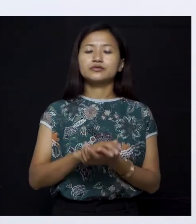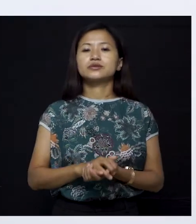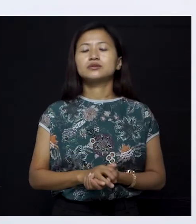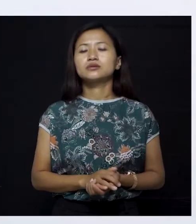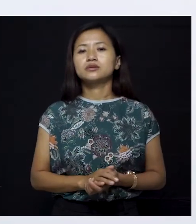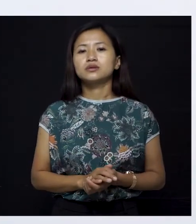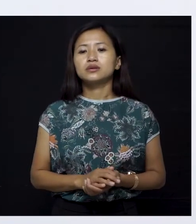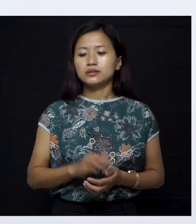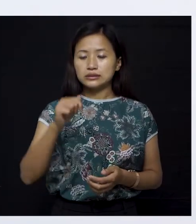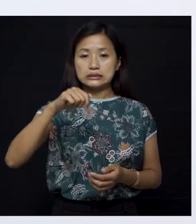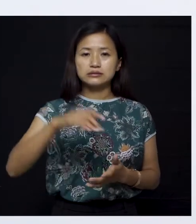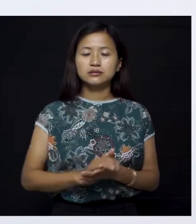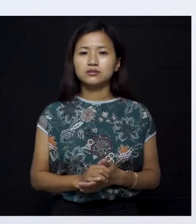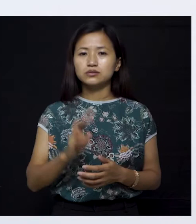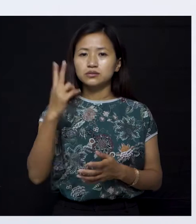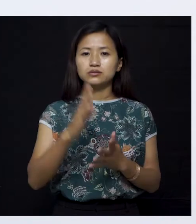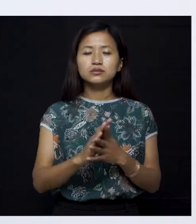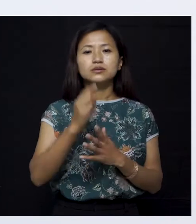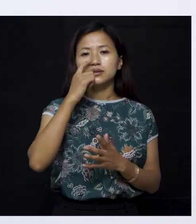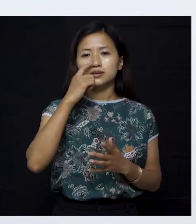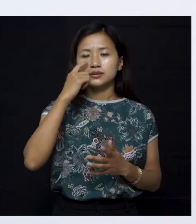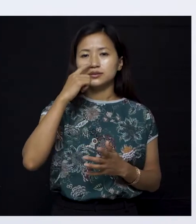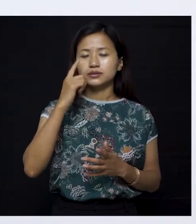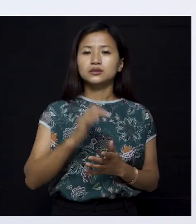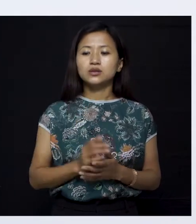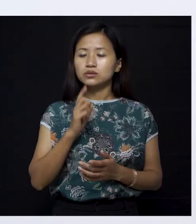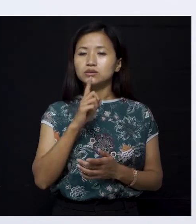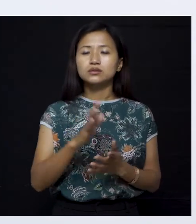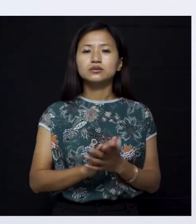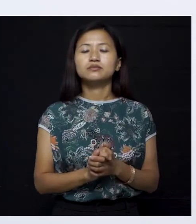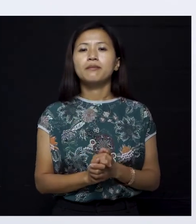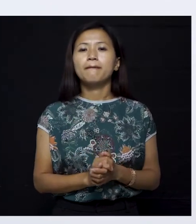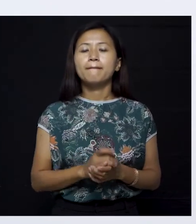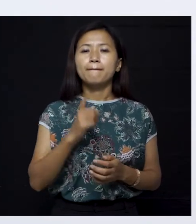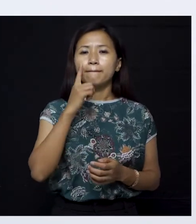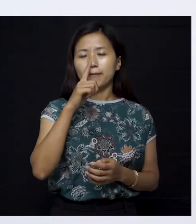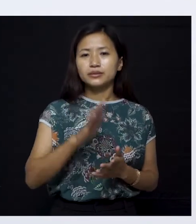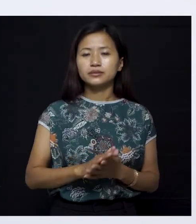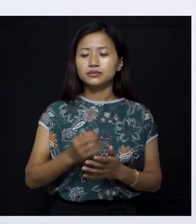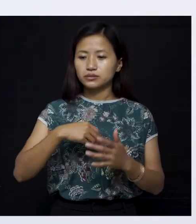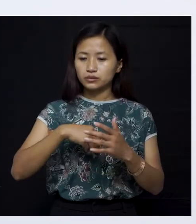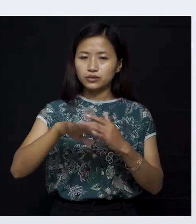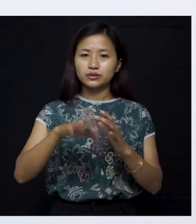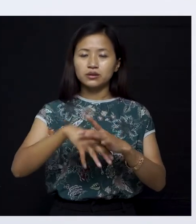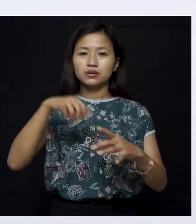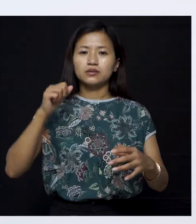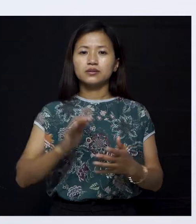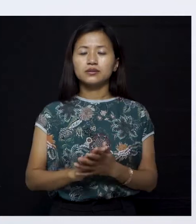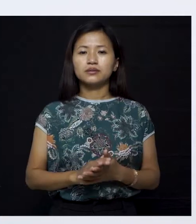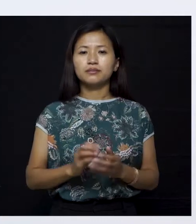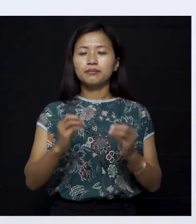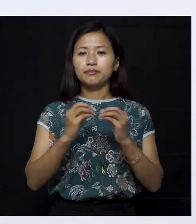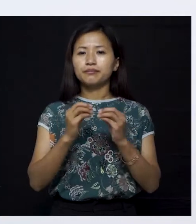at this, the two girls told the mother to go down, and As Bartley was going out, the mother did not bless